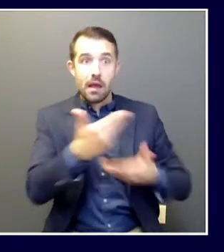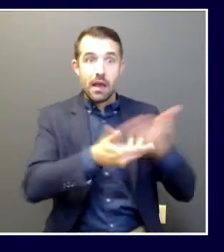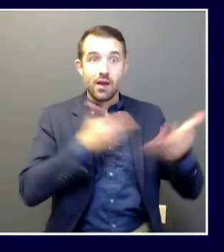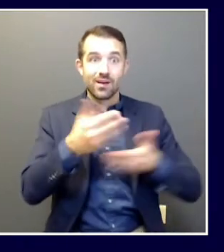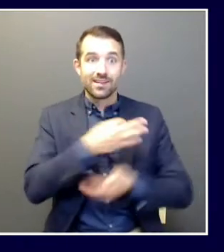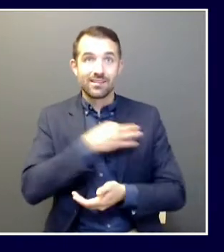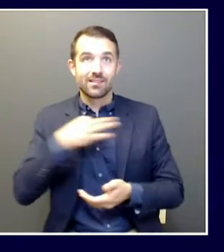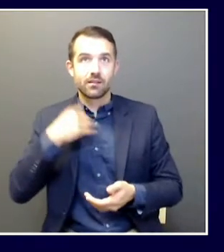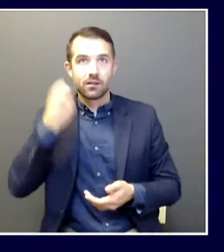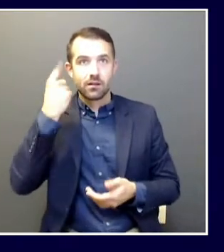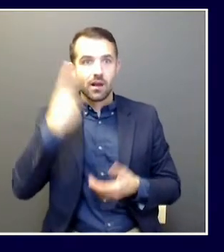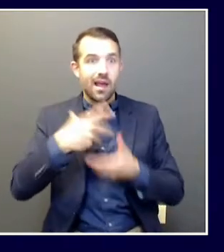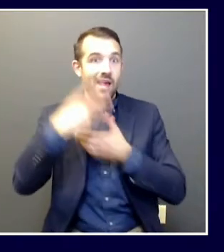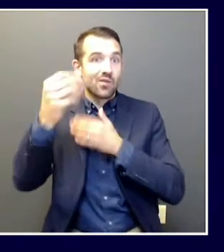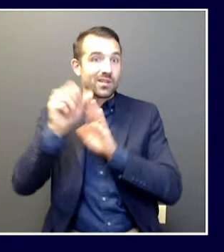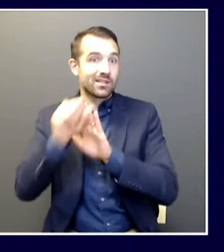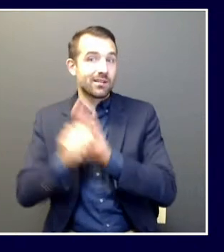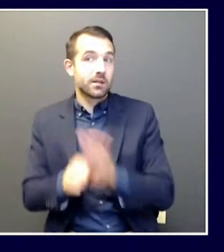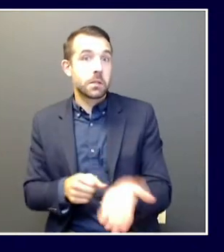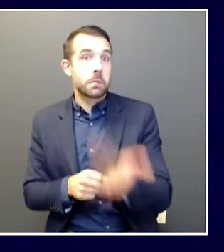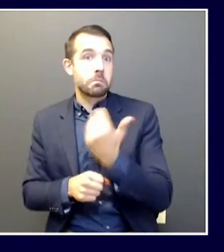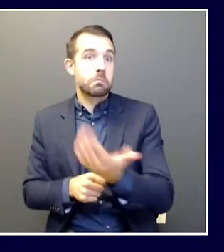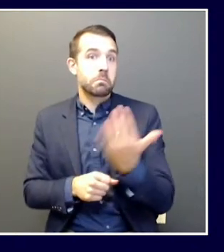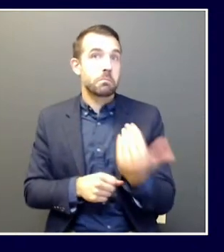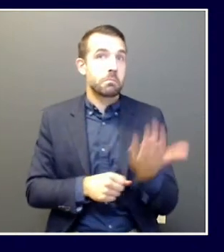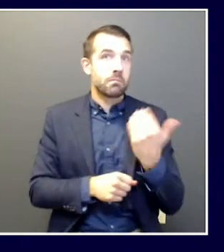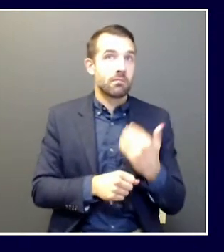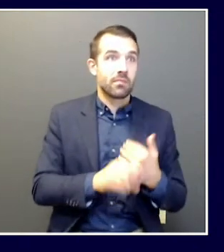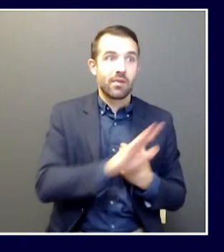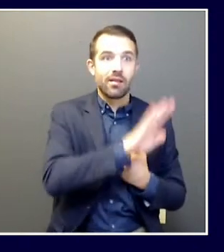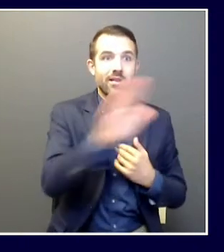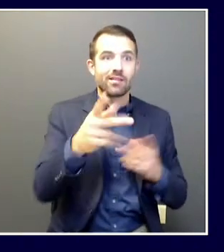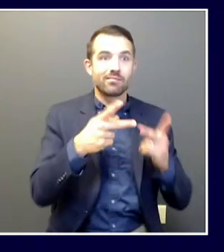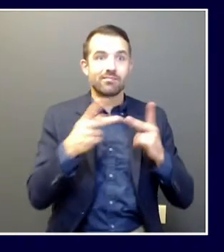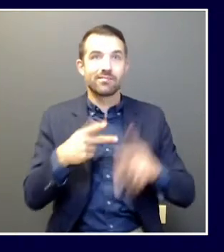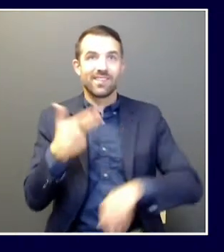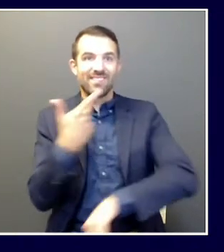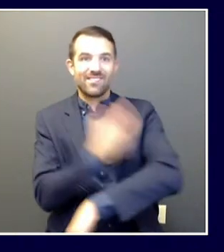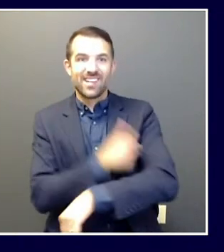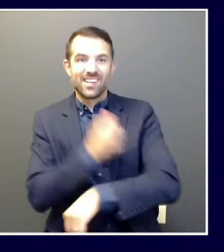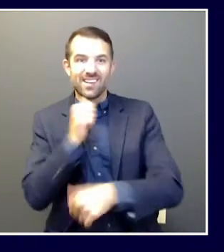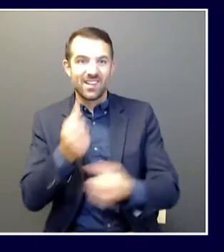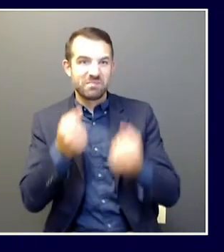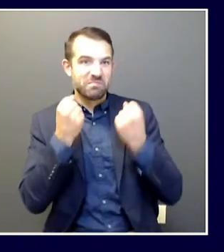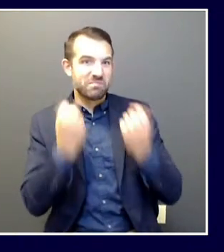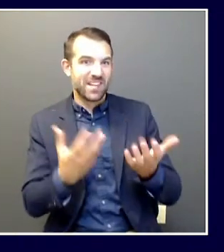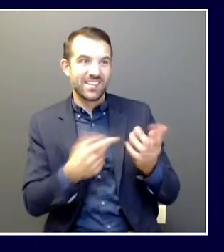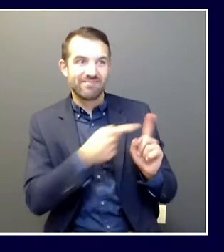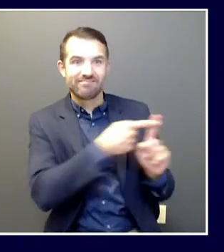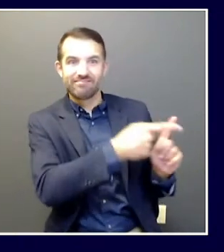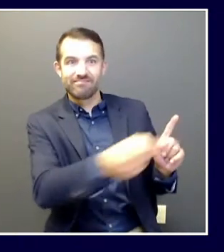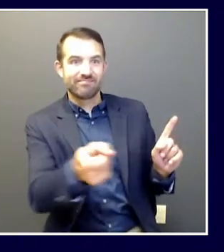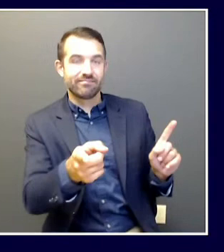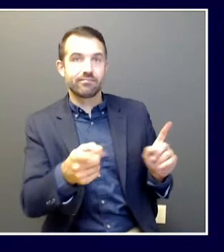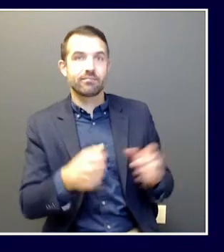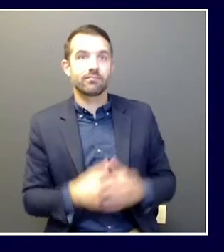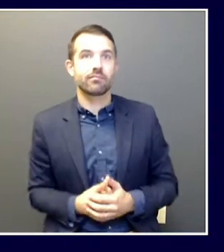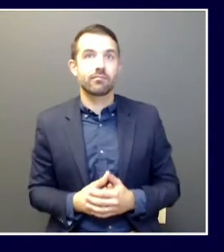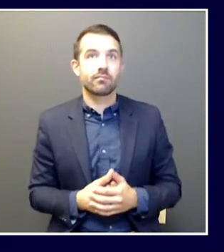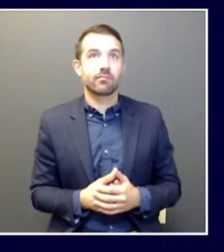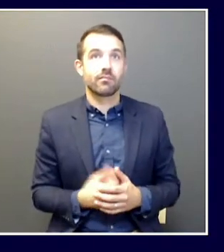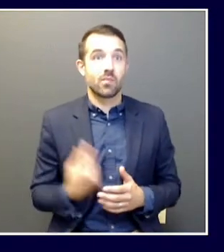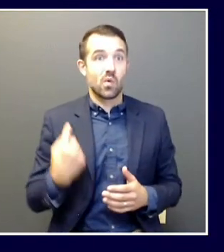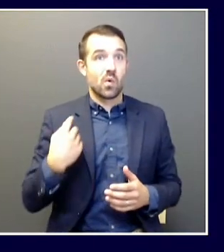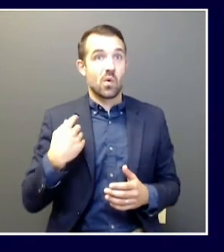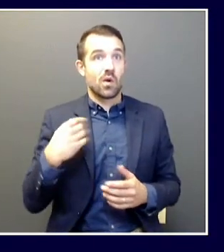or places where vaccination is not as high. And so we are, for example, we revise our frequently asked questions.